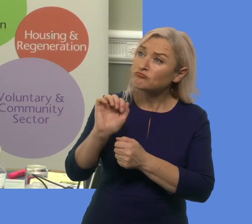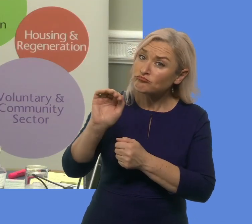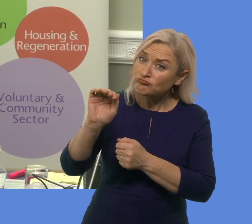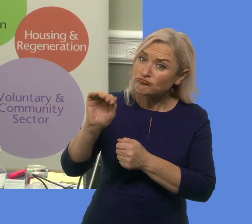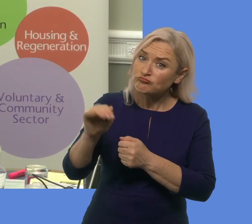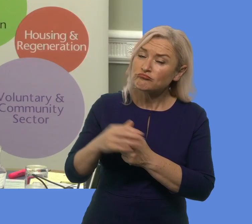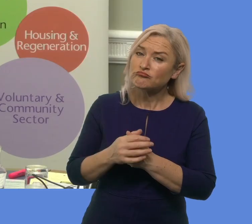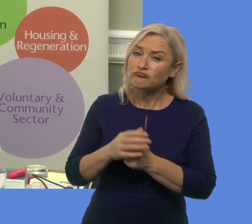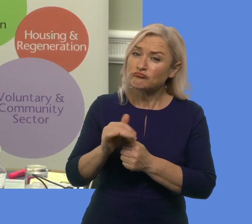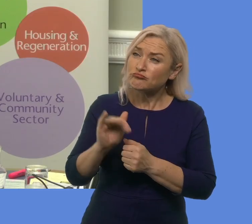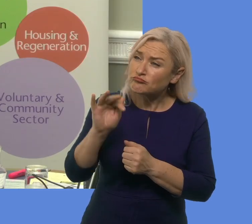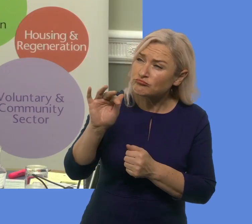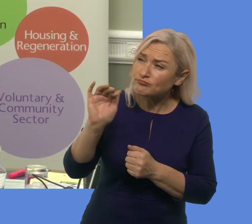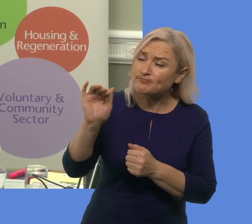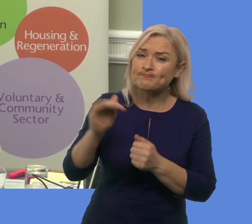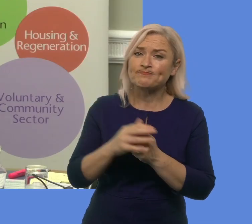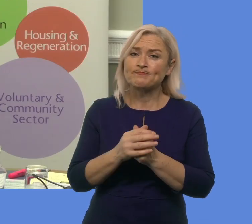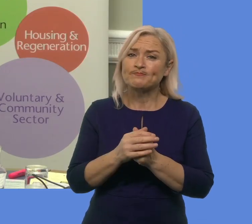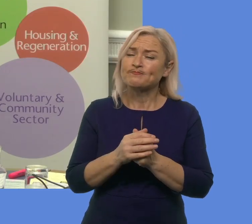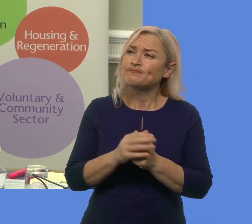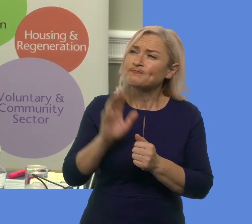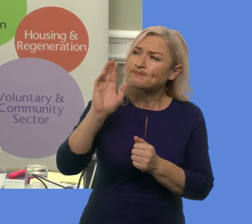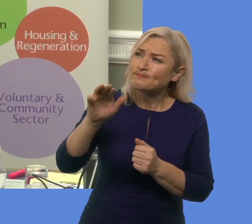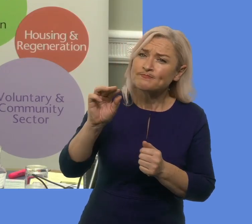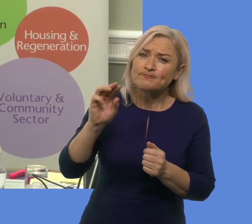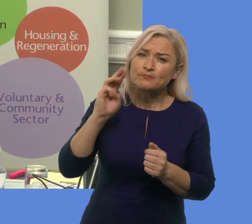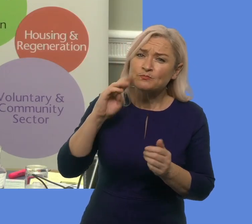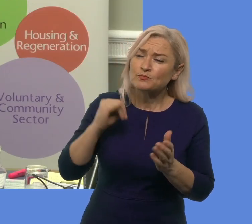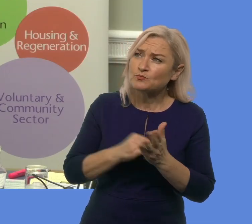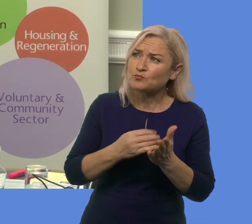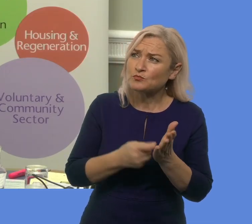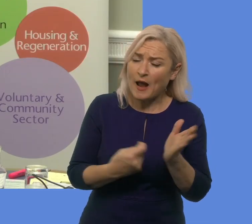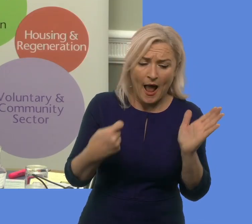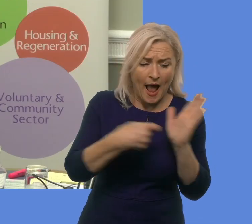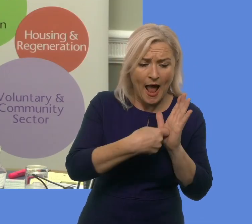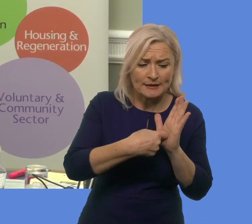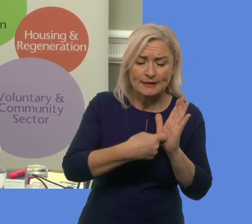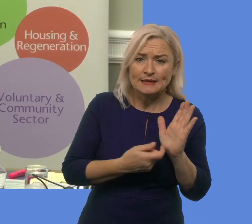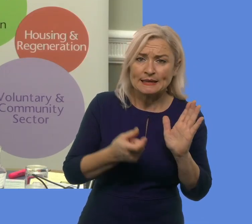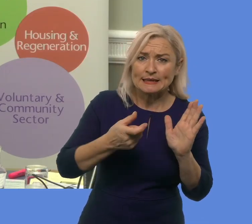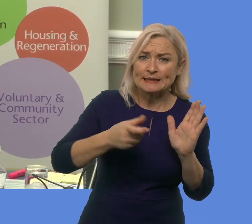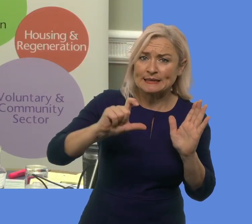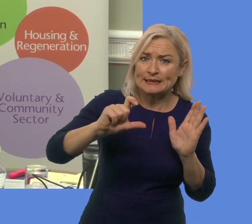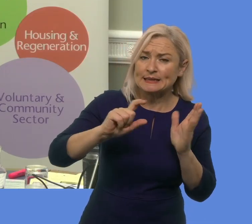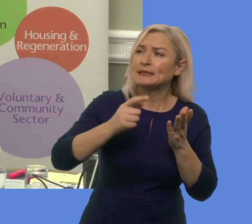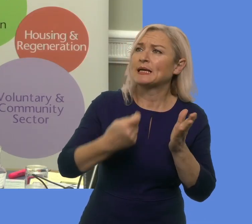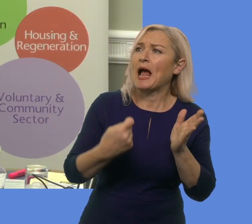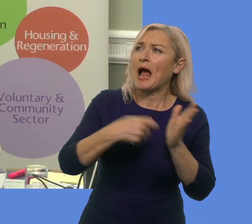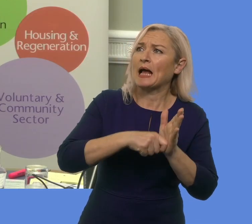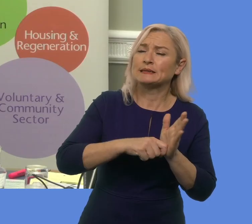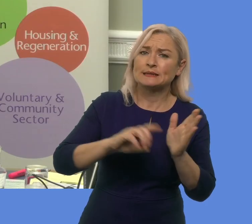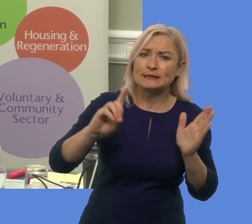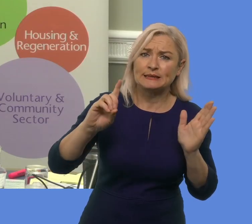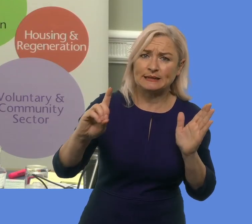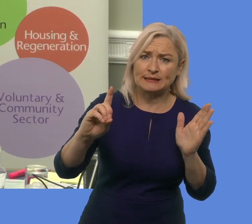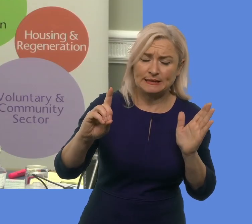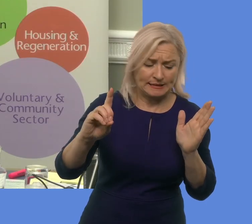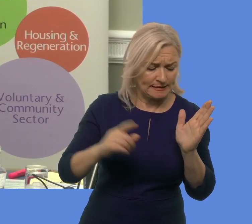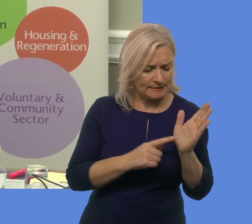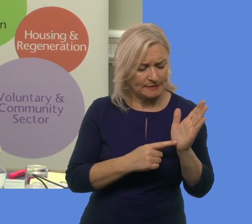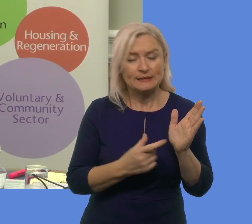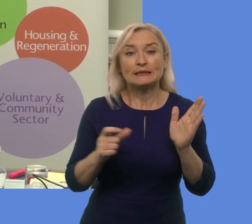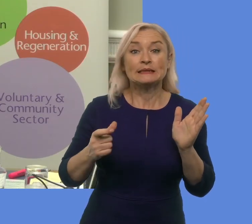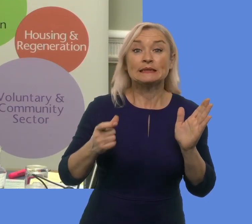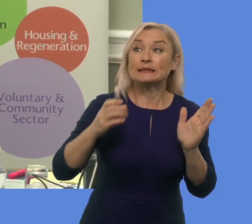to add part C and D. So for part C to include deaf